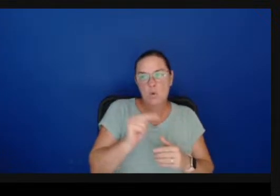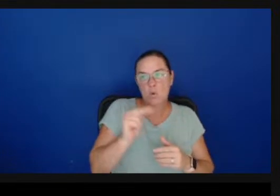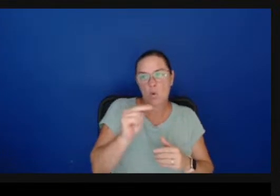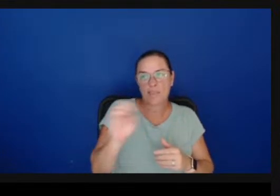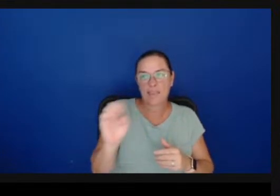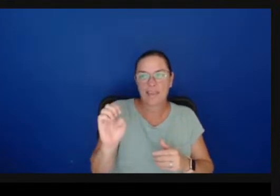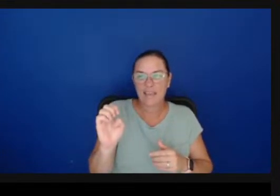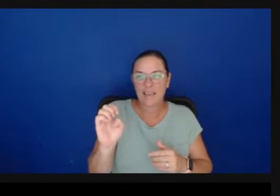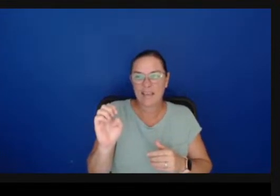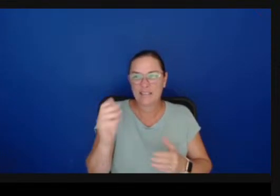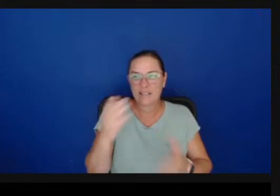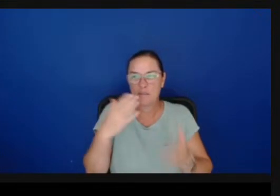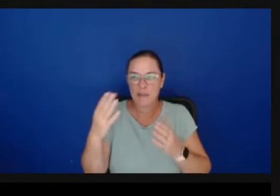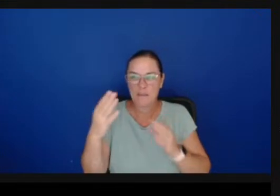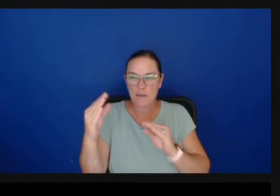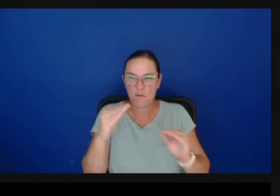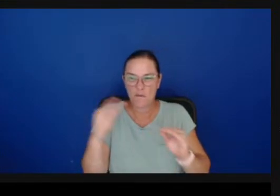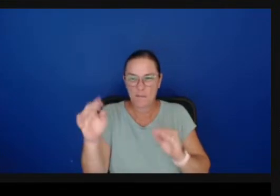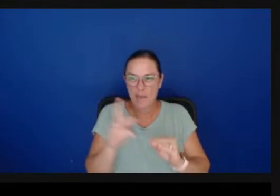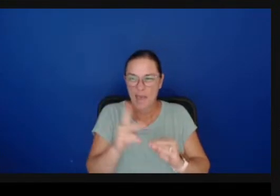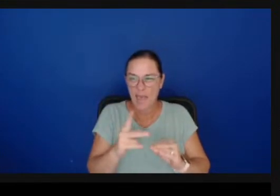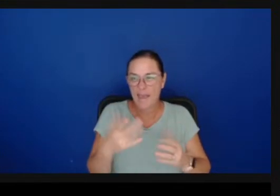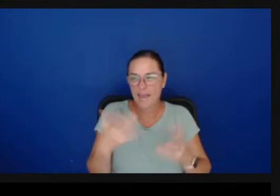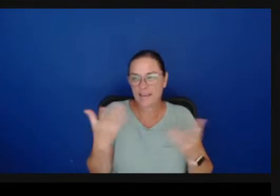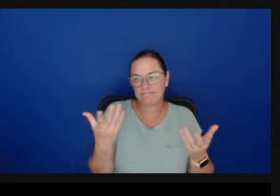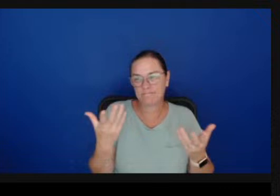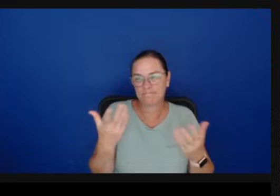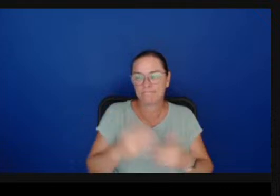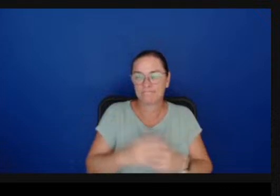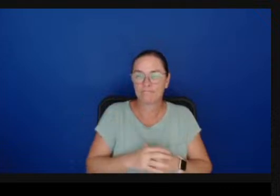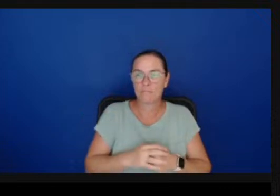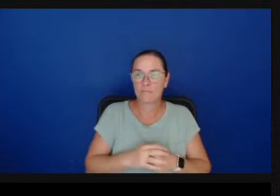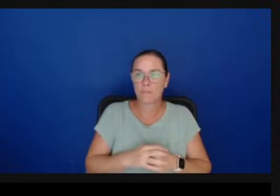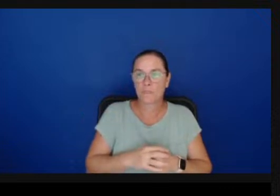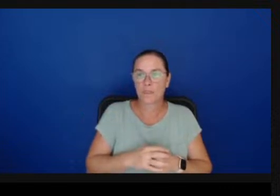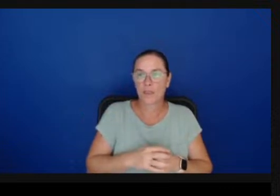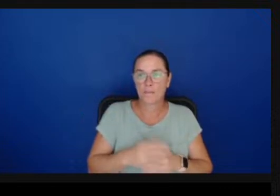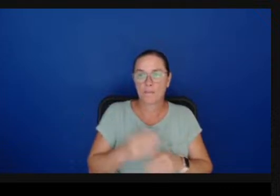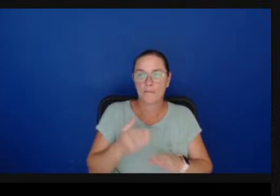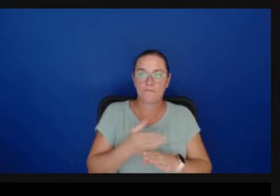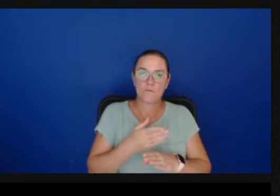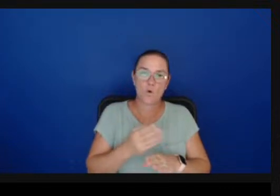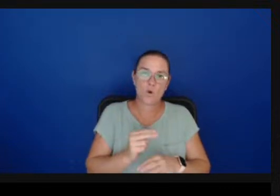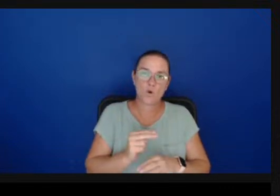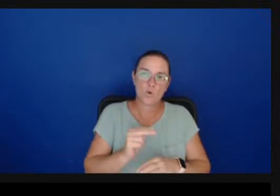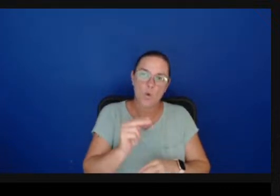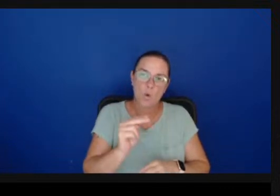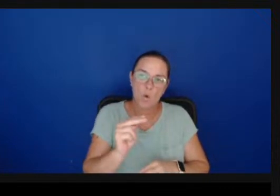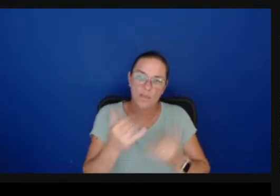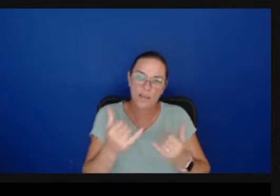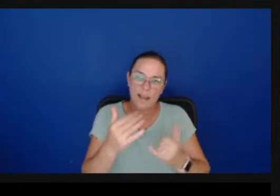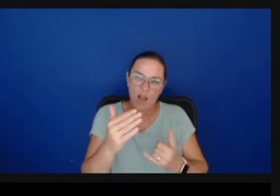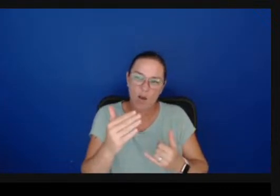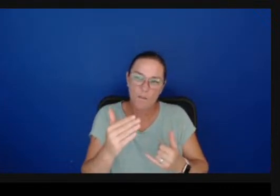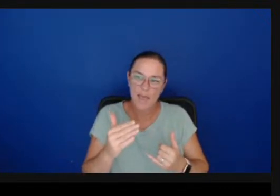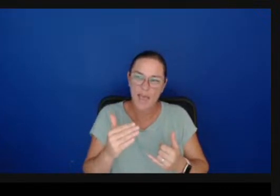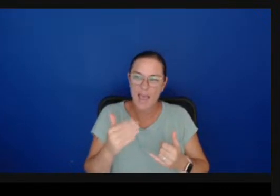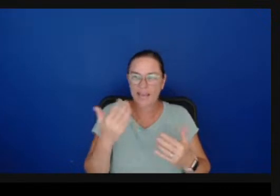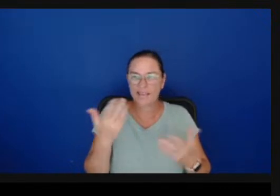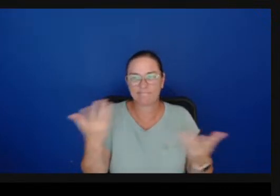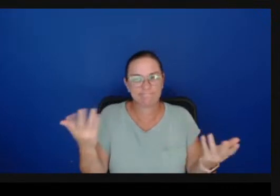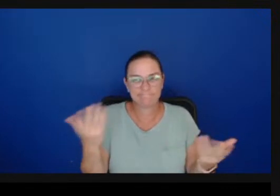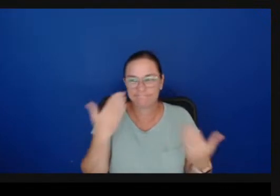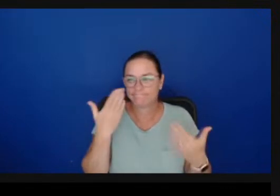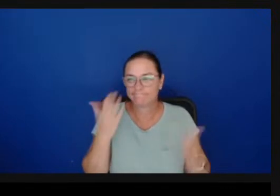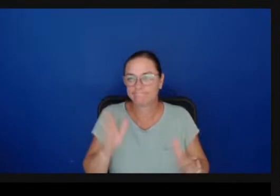back a little bit here. And we're going to the north, and maybe we're sagging back a little bit, but really hard to tell with that really zoomed